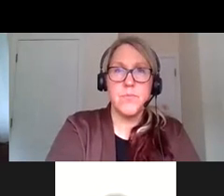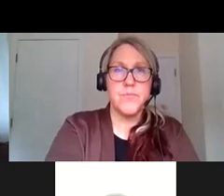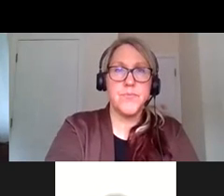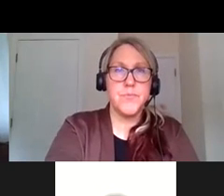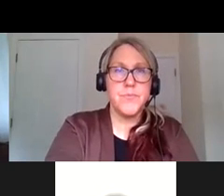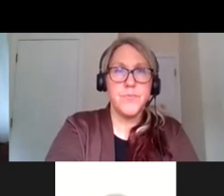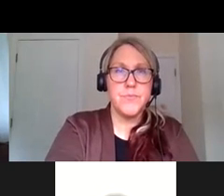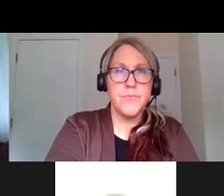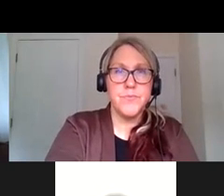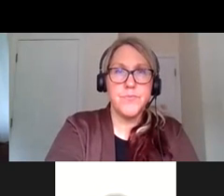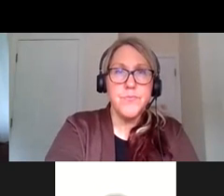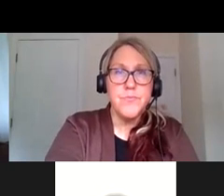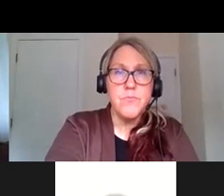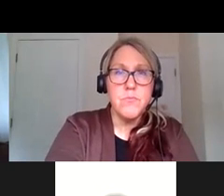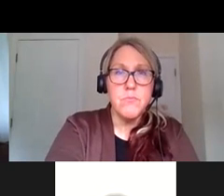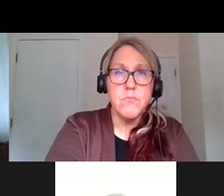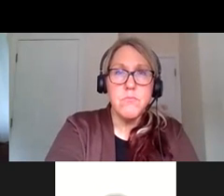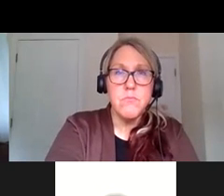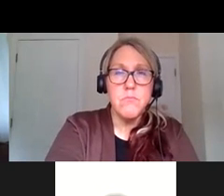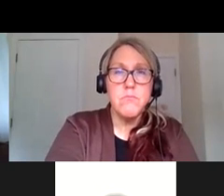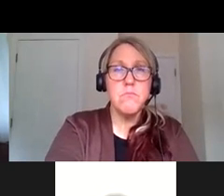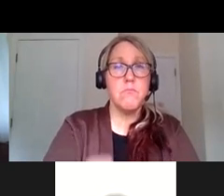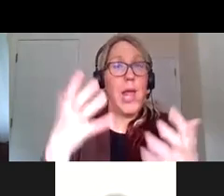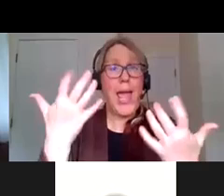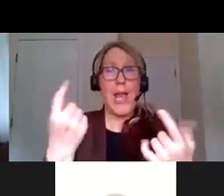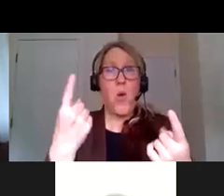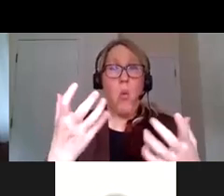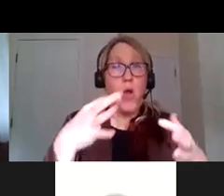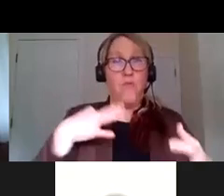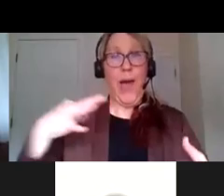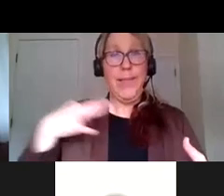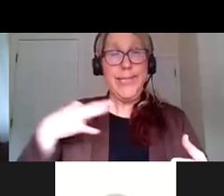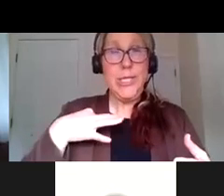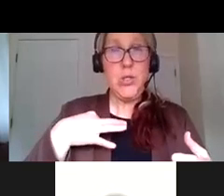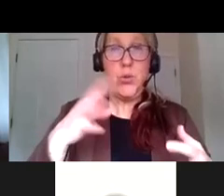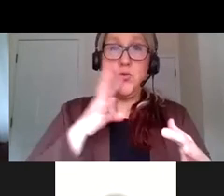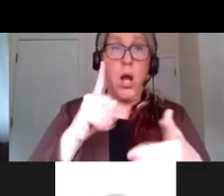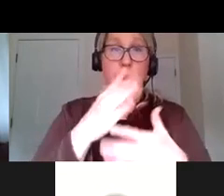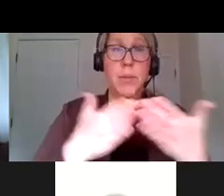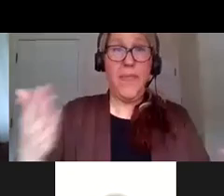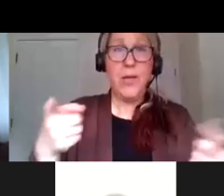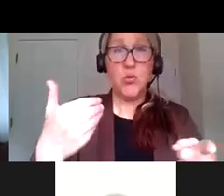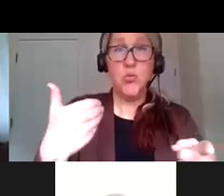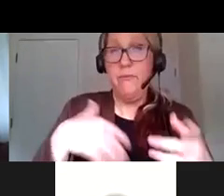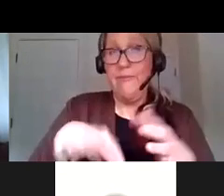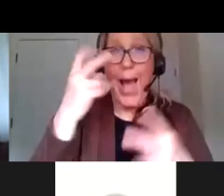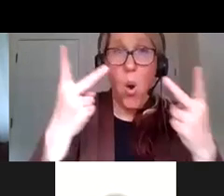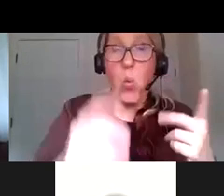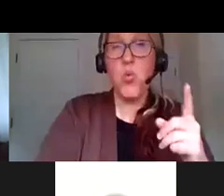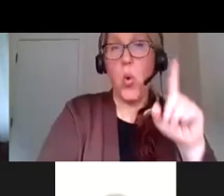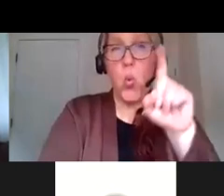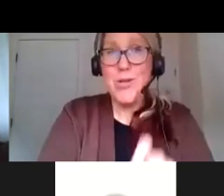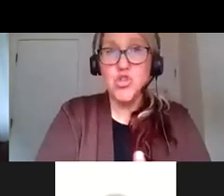Would anyone like to volunteer and kind of talk about some of the things that you found? Or